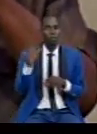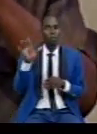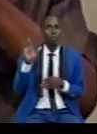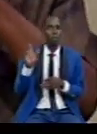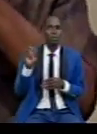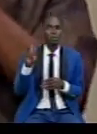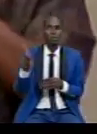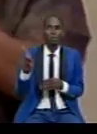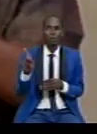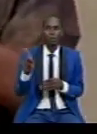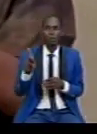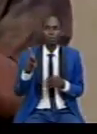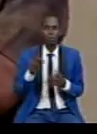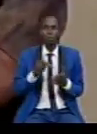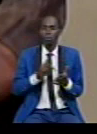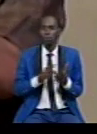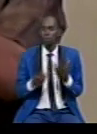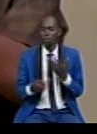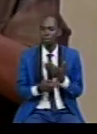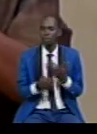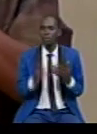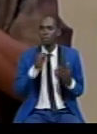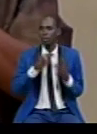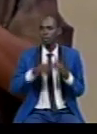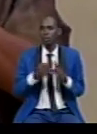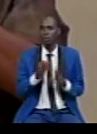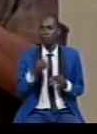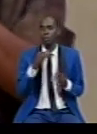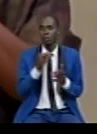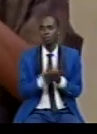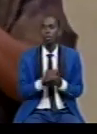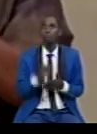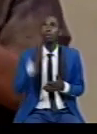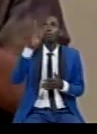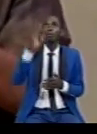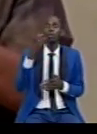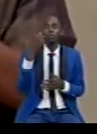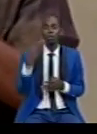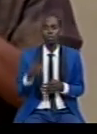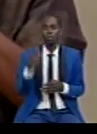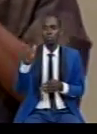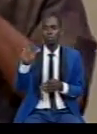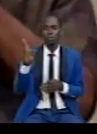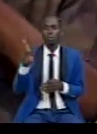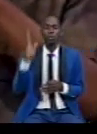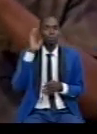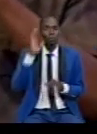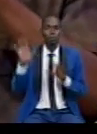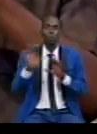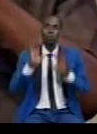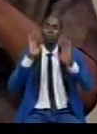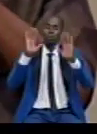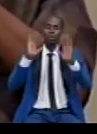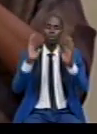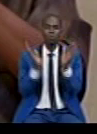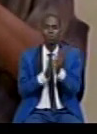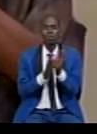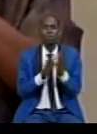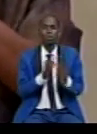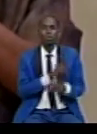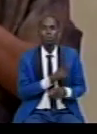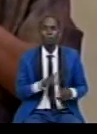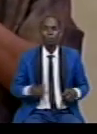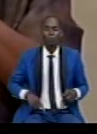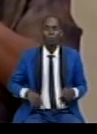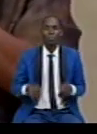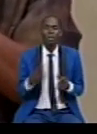GCK is about to reach. He said, God of GCK will do wonders. Praise the Lord. And the first day of